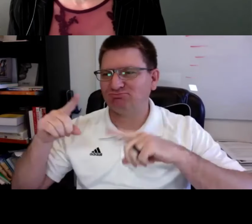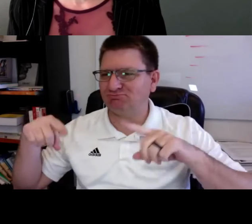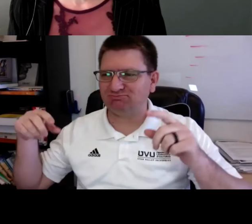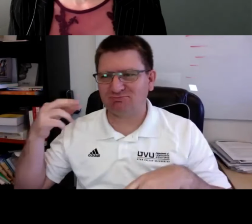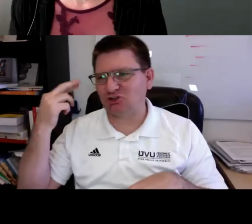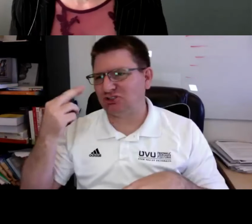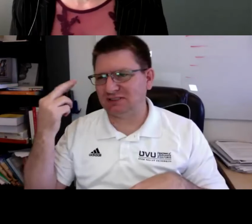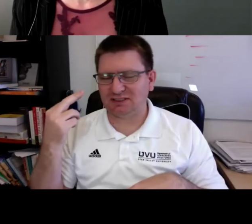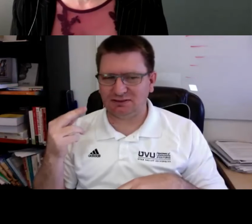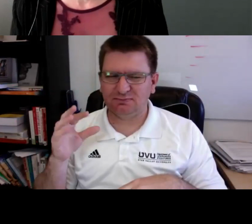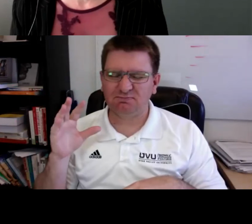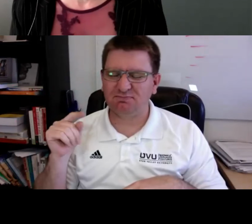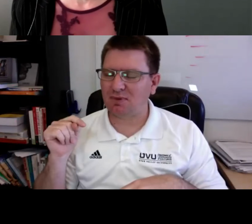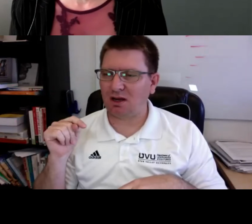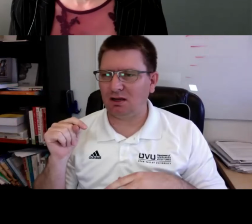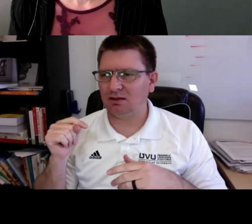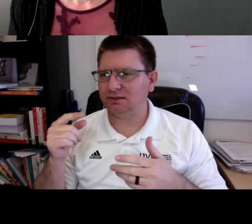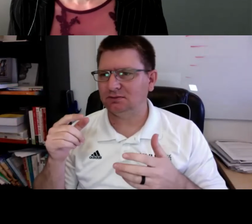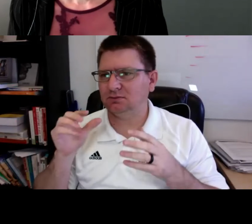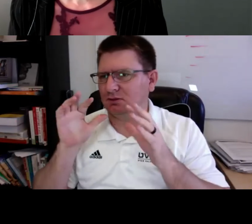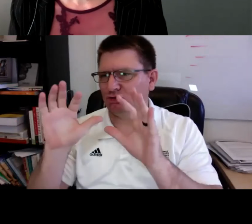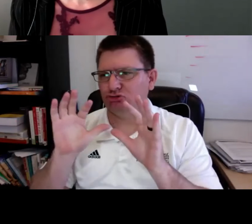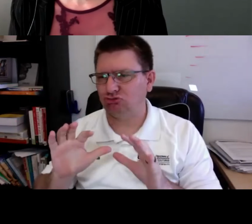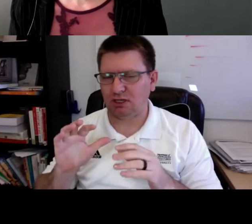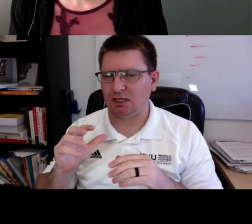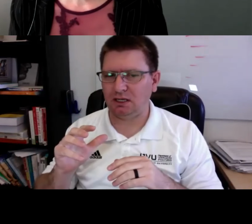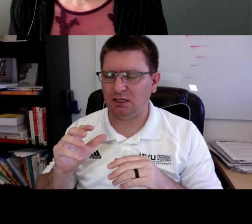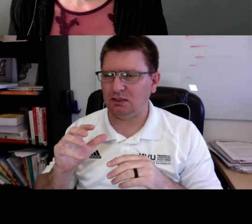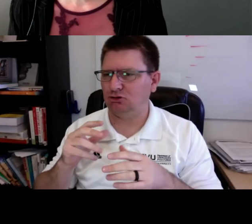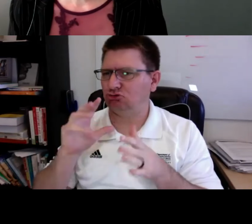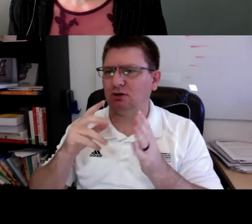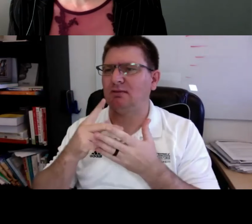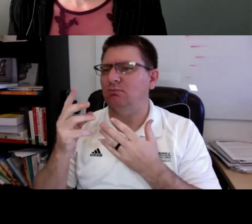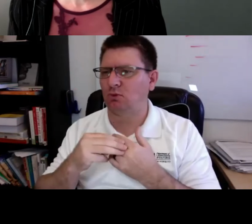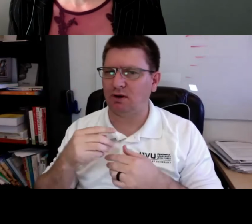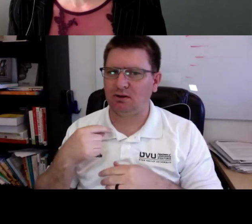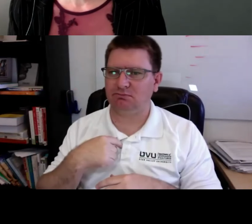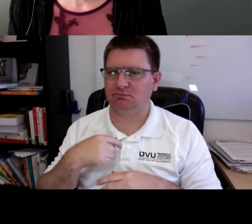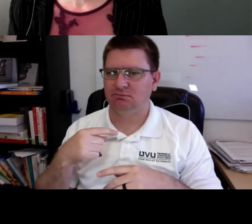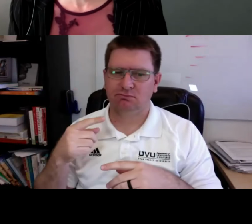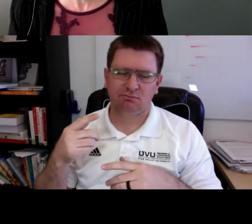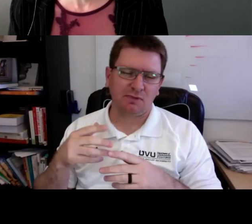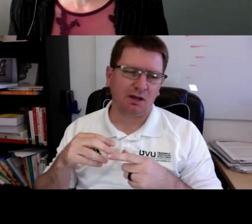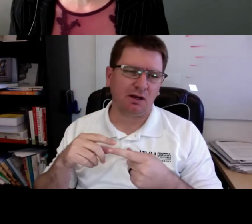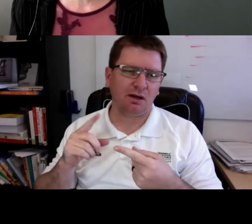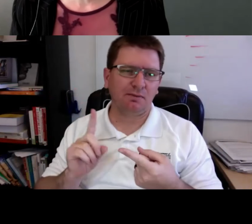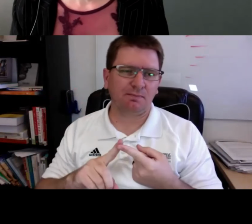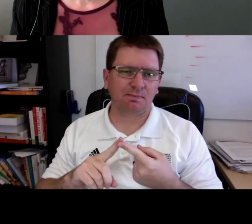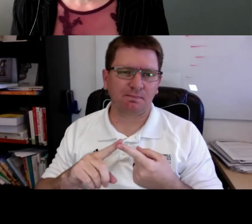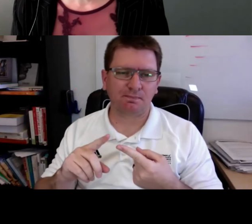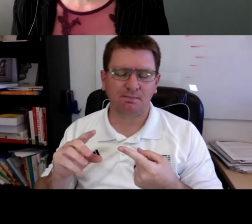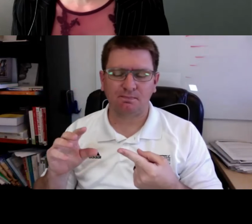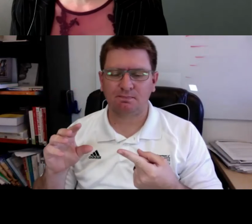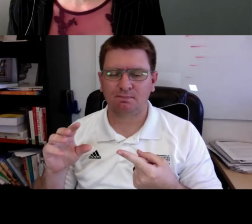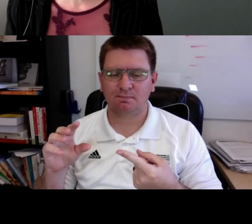can just there's a real range of reasons that people are learning ASL, but it's a great program